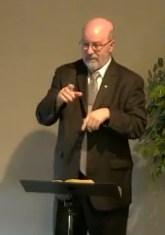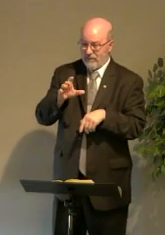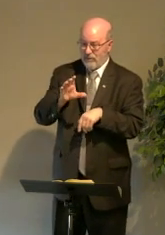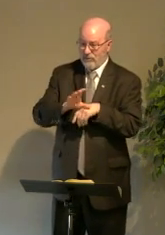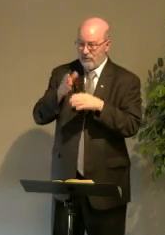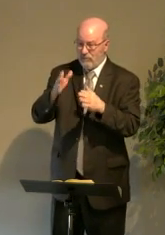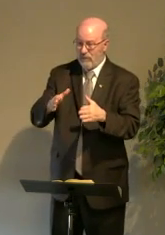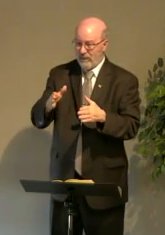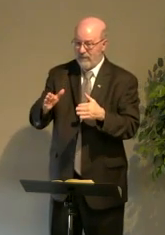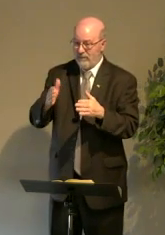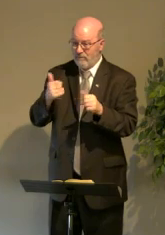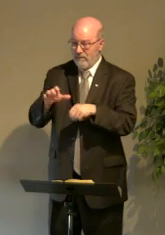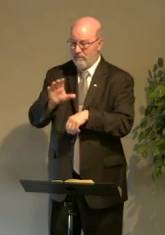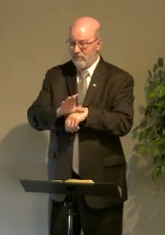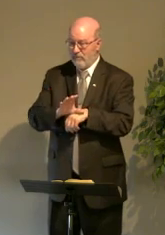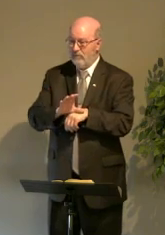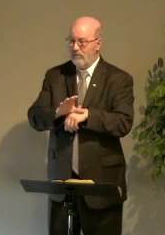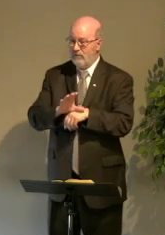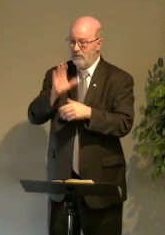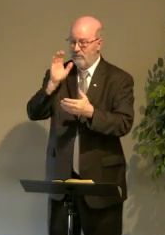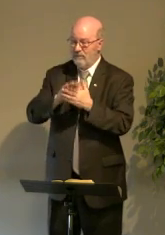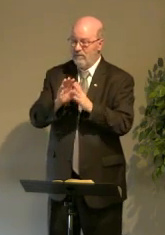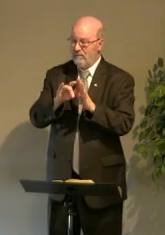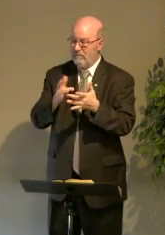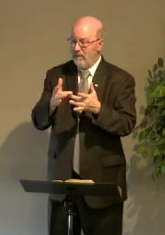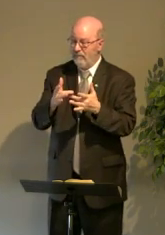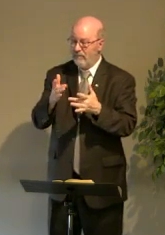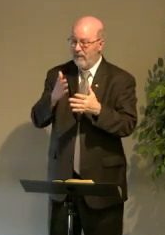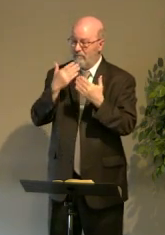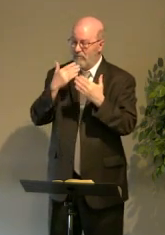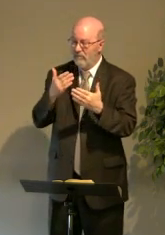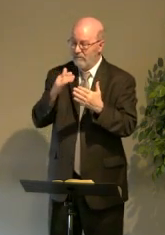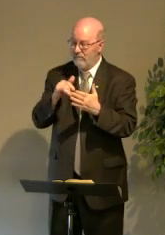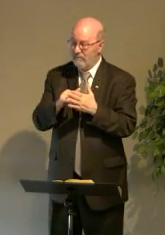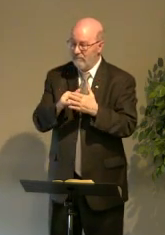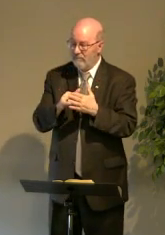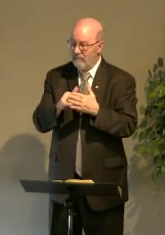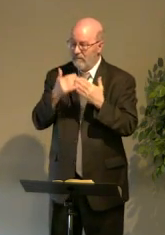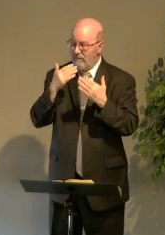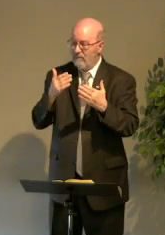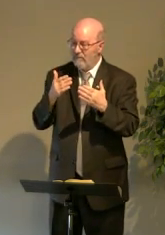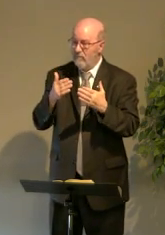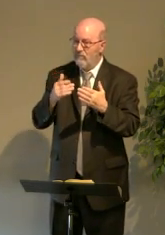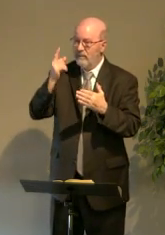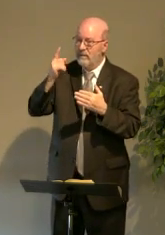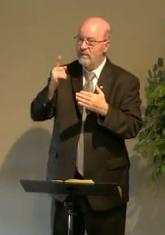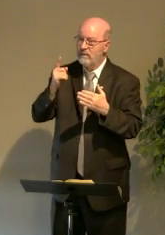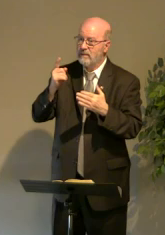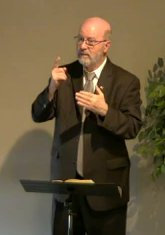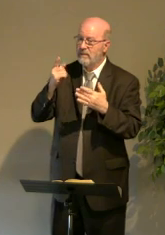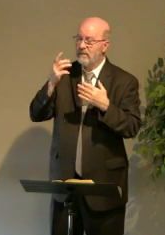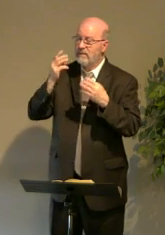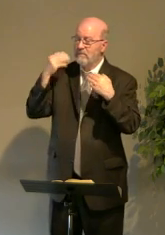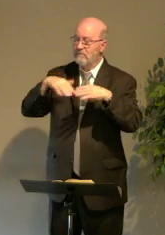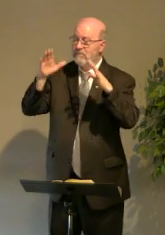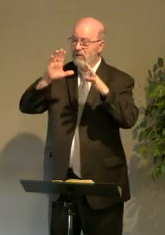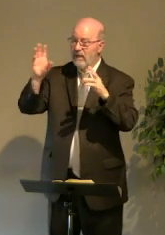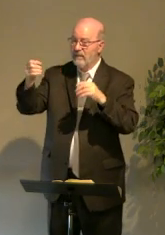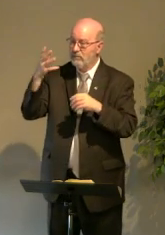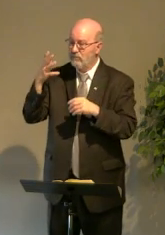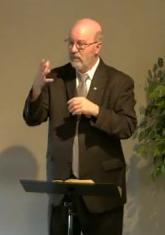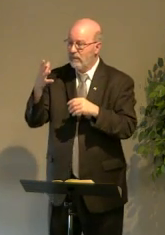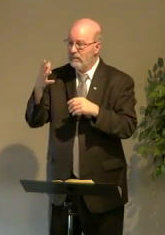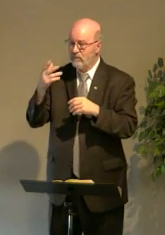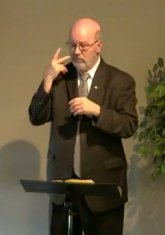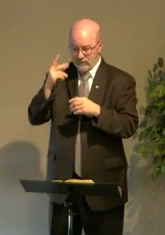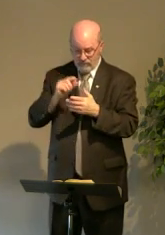style, to the Baptist Church, to the beliefs of the Bible. I'm so grateful for that. I'm so grateful for his miraculous grace. When